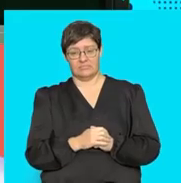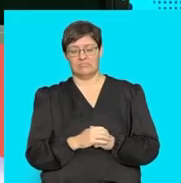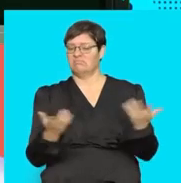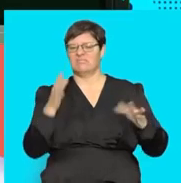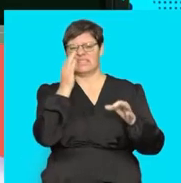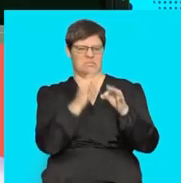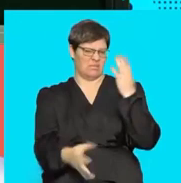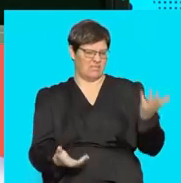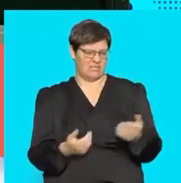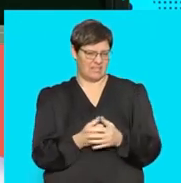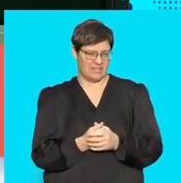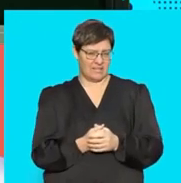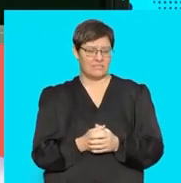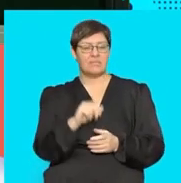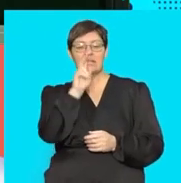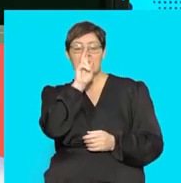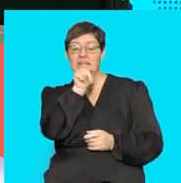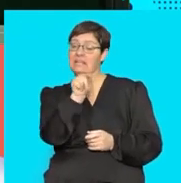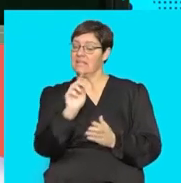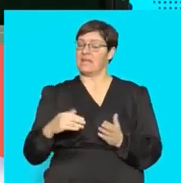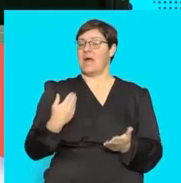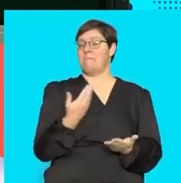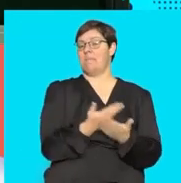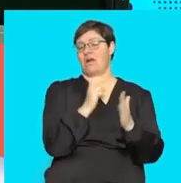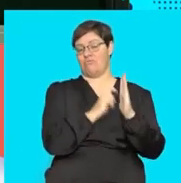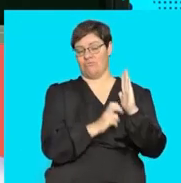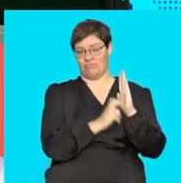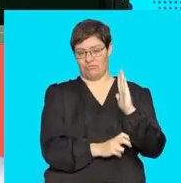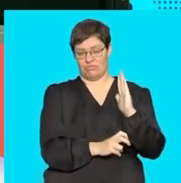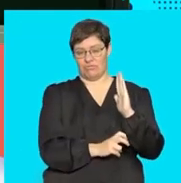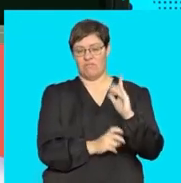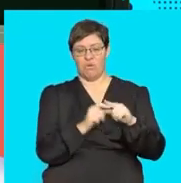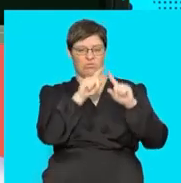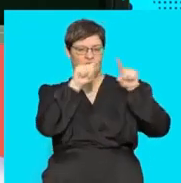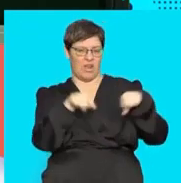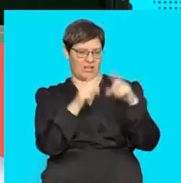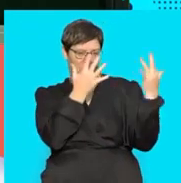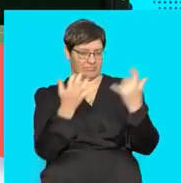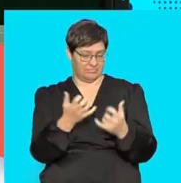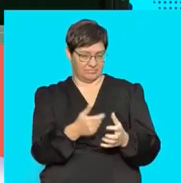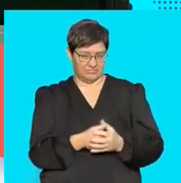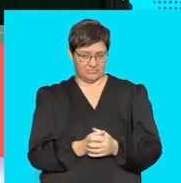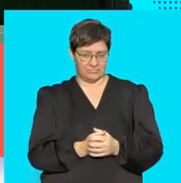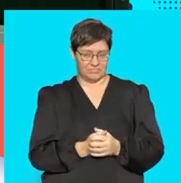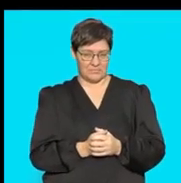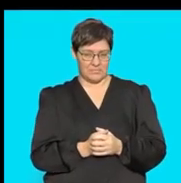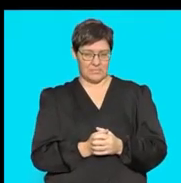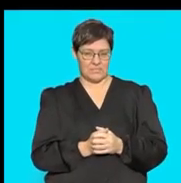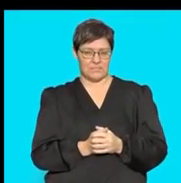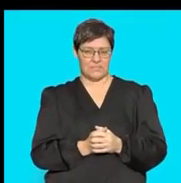Okay, that's pretty simple. Let's see how we can apply this area rule to some triangles.